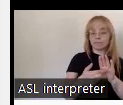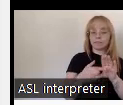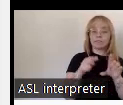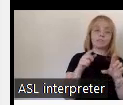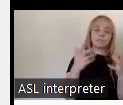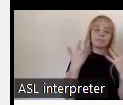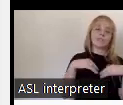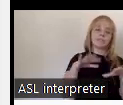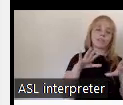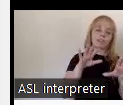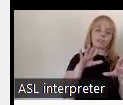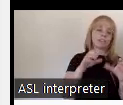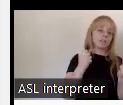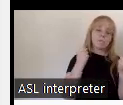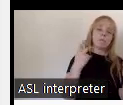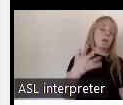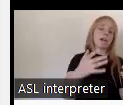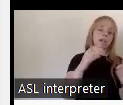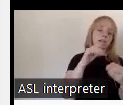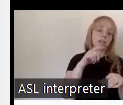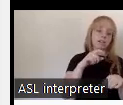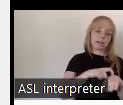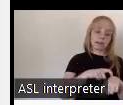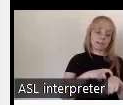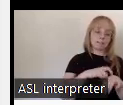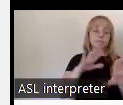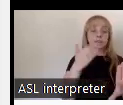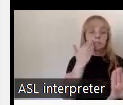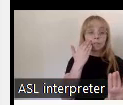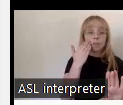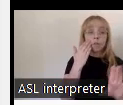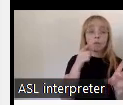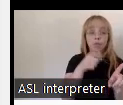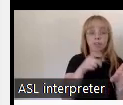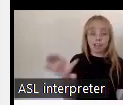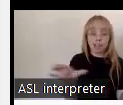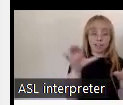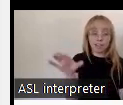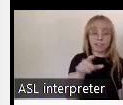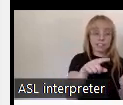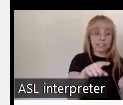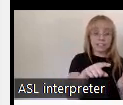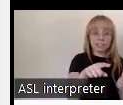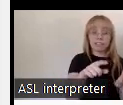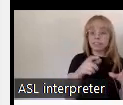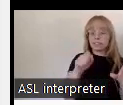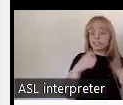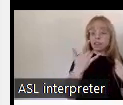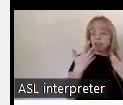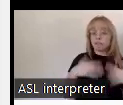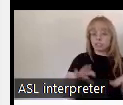we've completed these a number of times. Please note that one of the amazing things about these vault activities is that even though I've completed